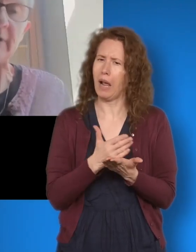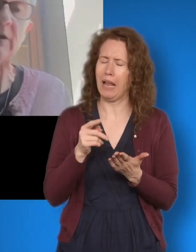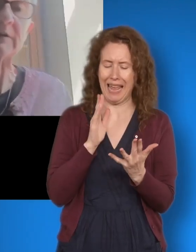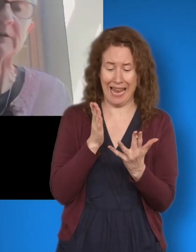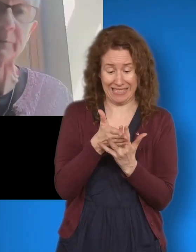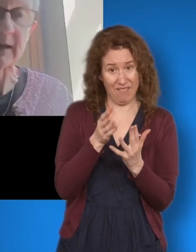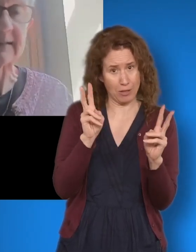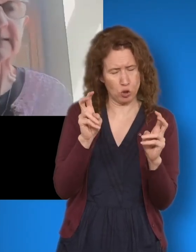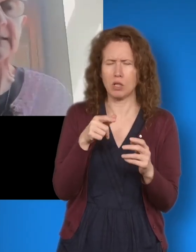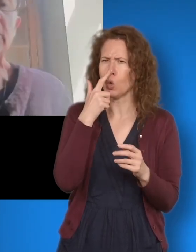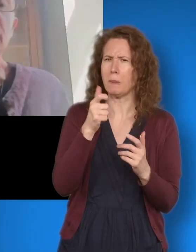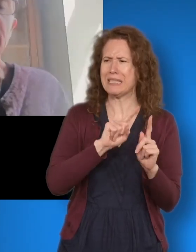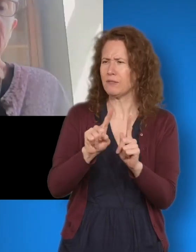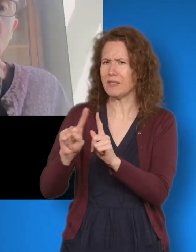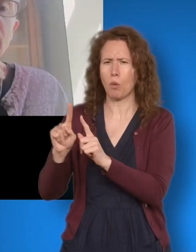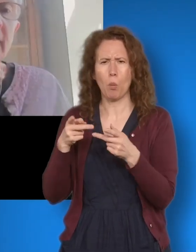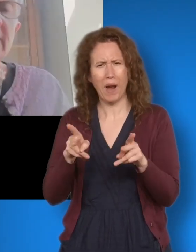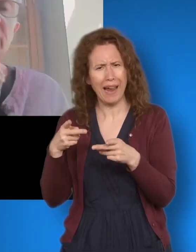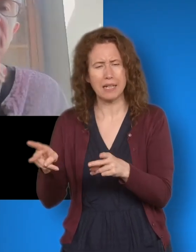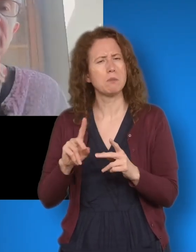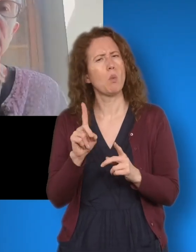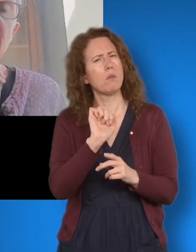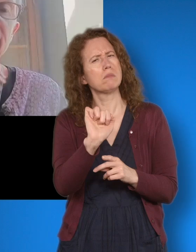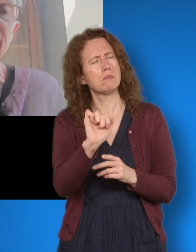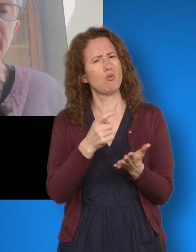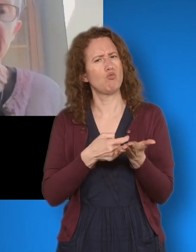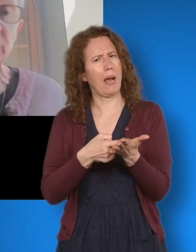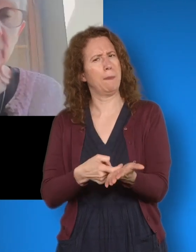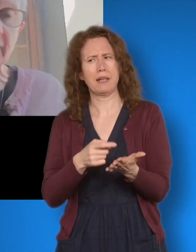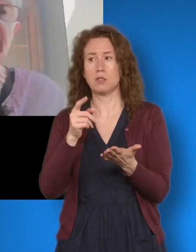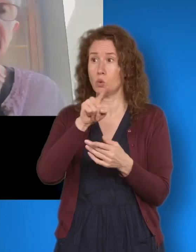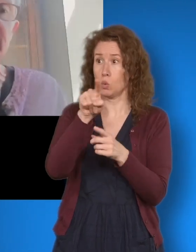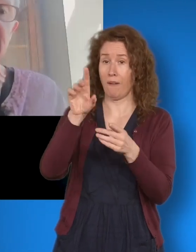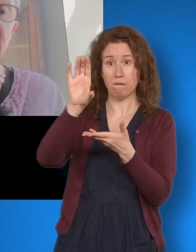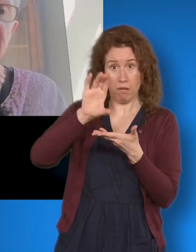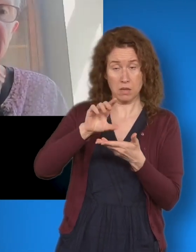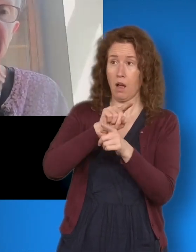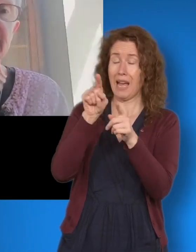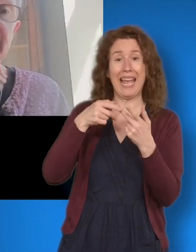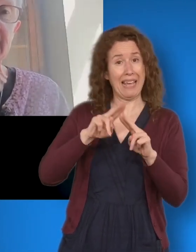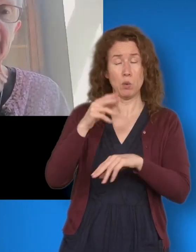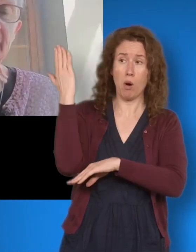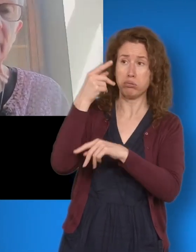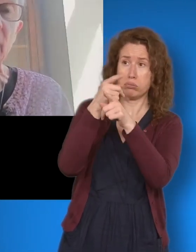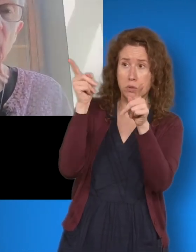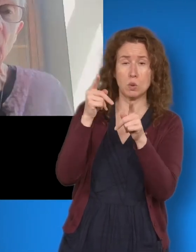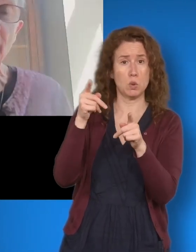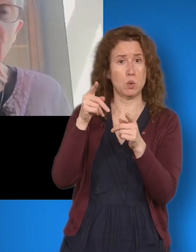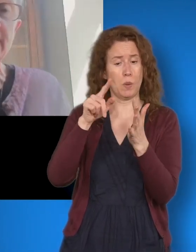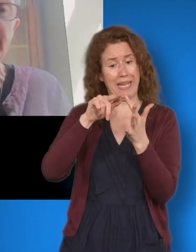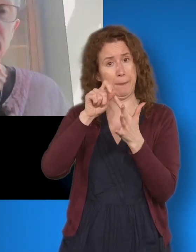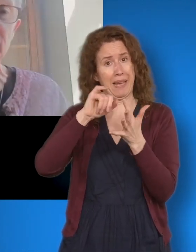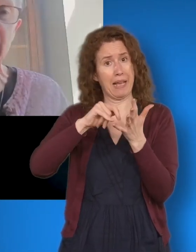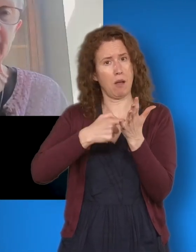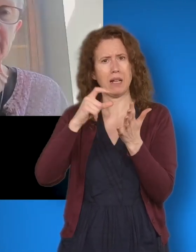interventions can come in lots of different places. But what recommendations would you have for funders? If you were giving this presentation to EPSRC,